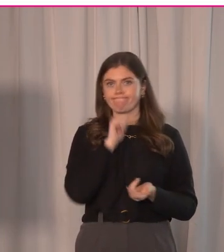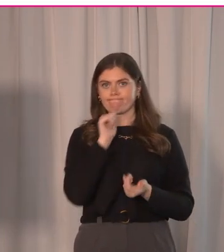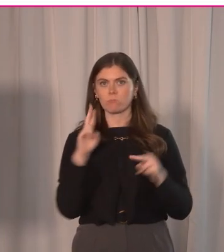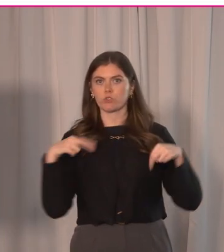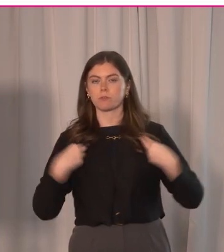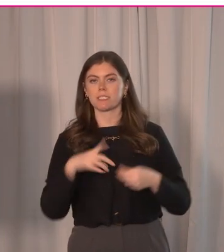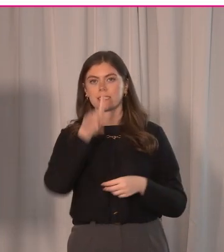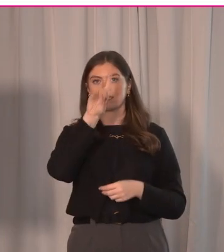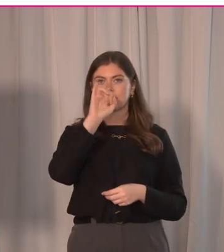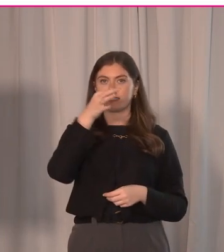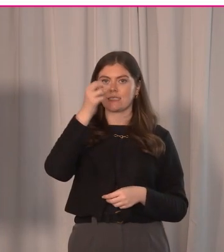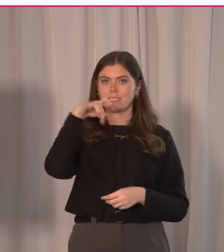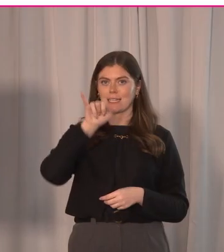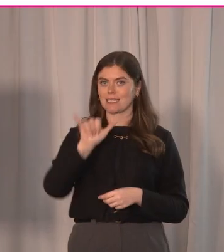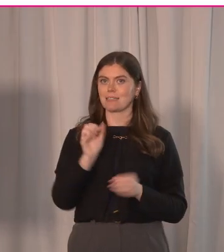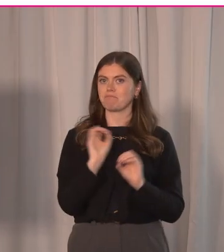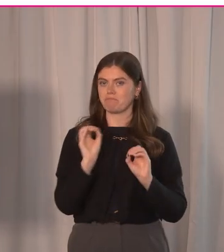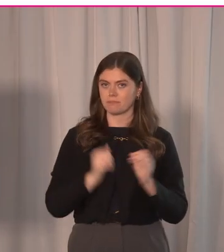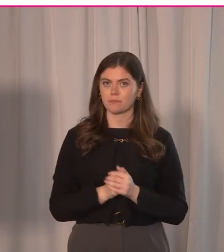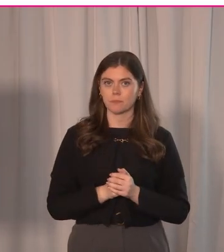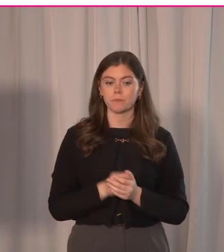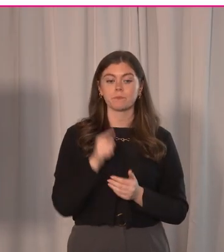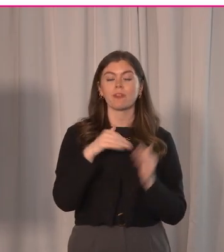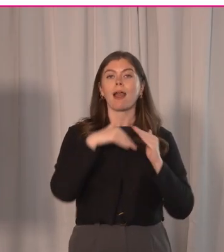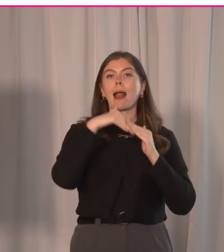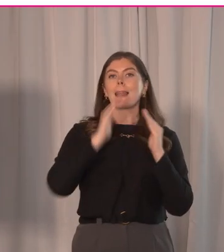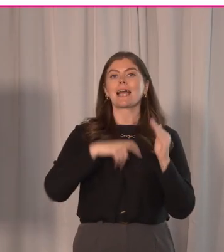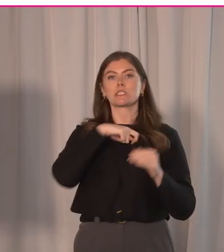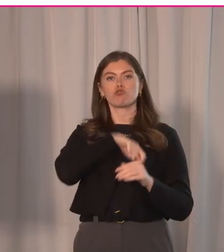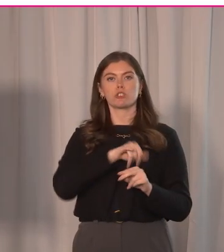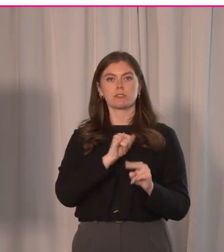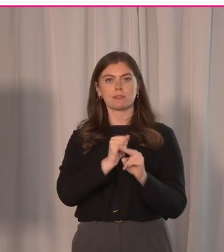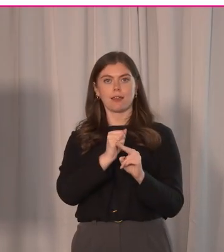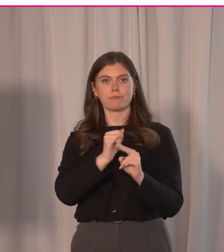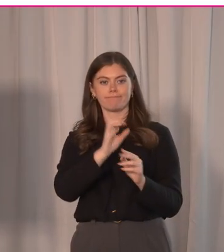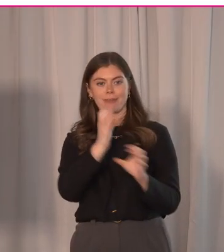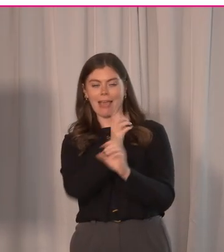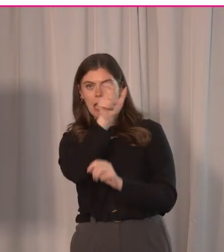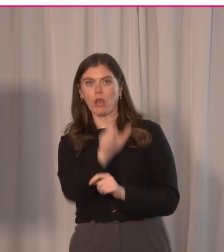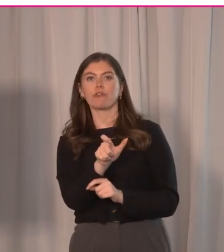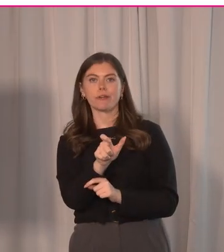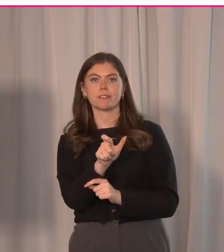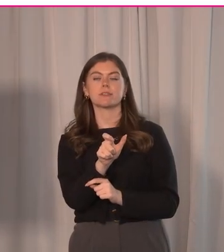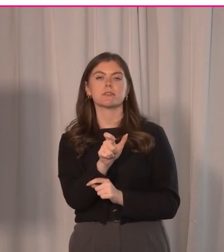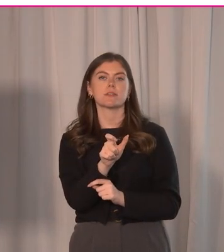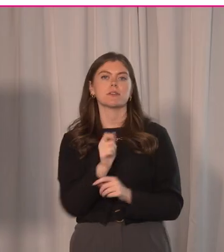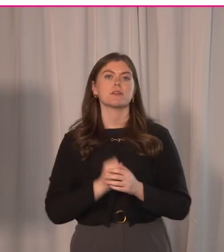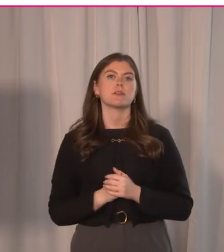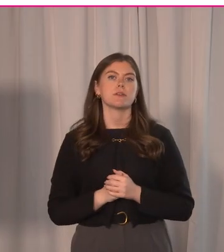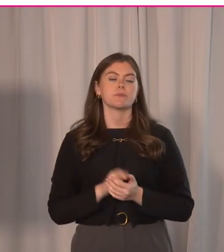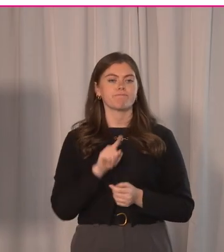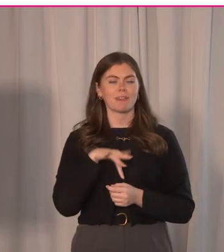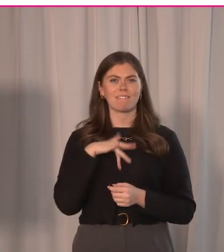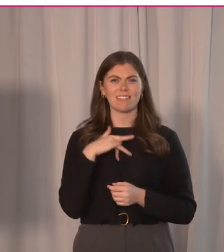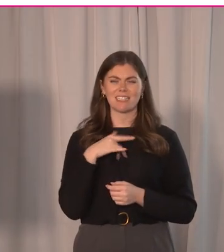dignity. They had less confidence and trust in their carers in the antenatal setting. They felt